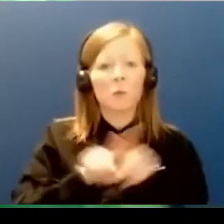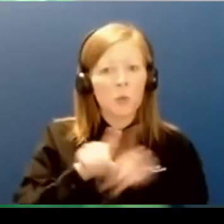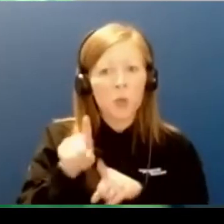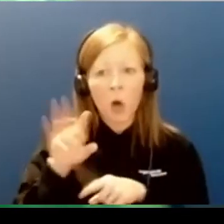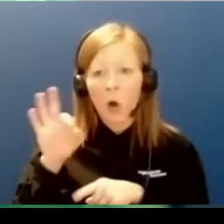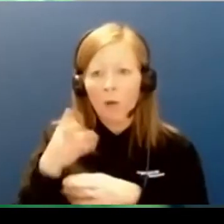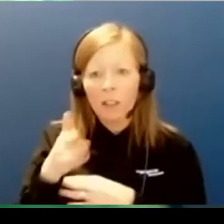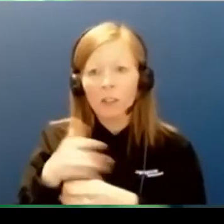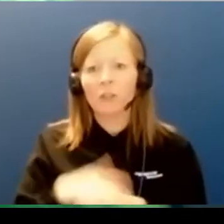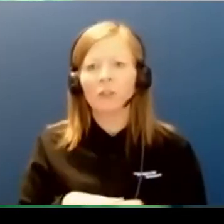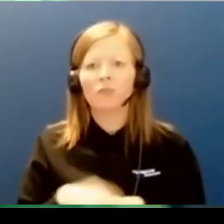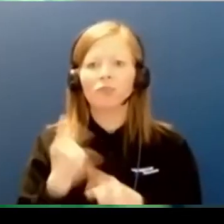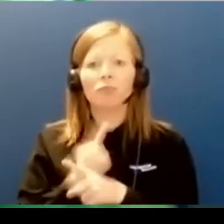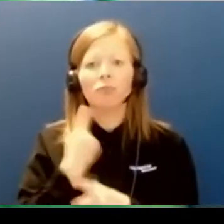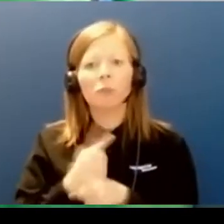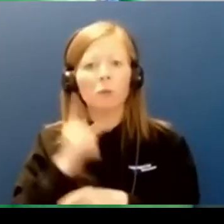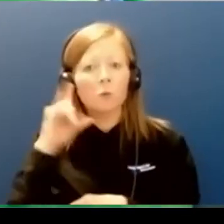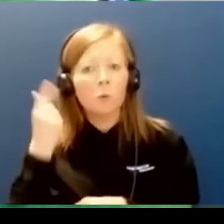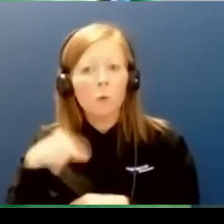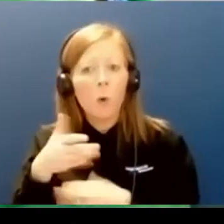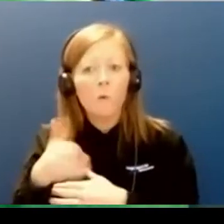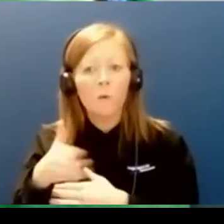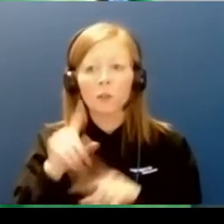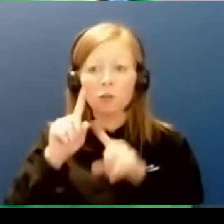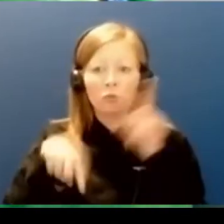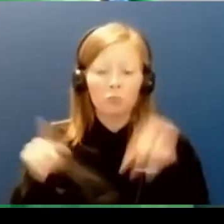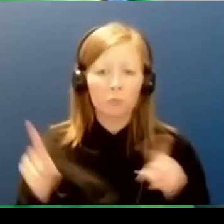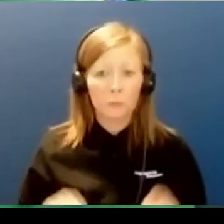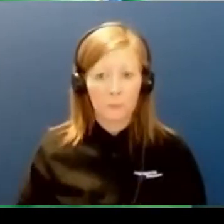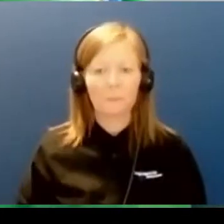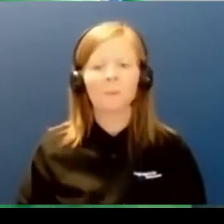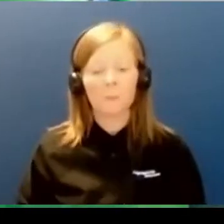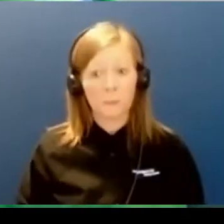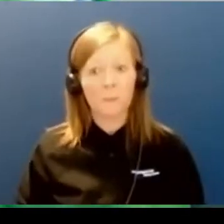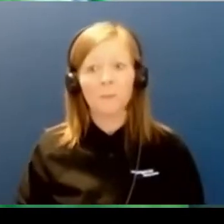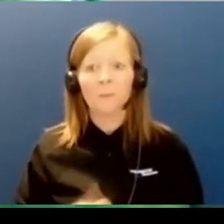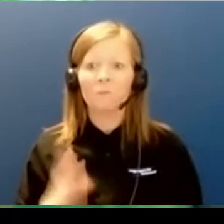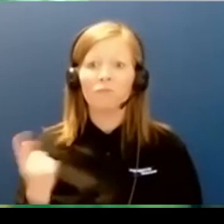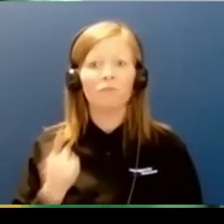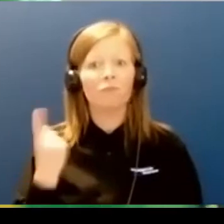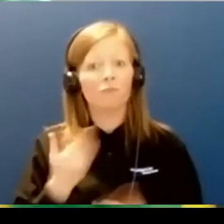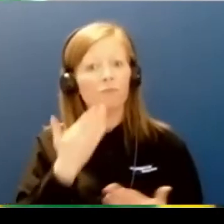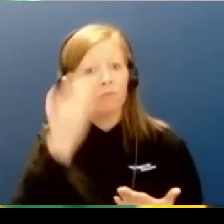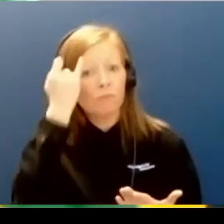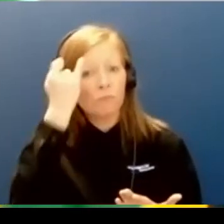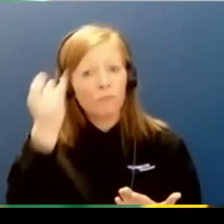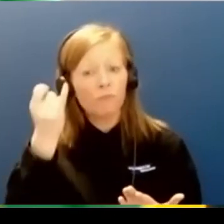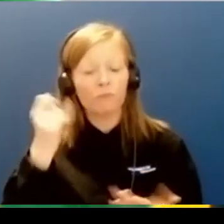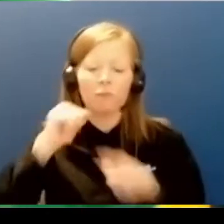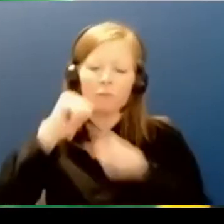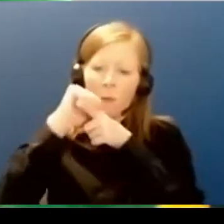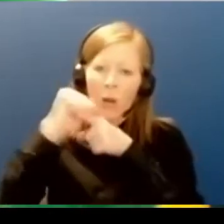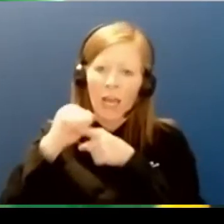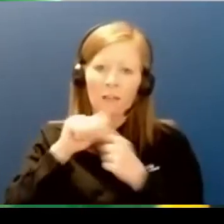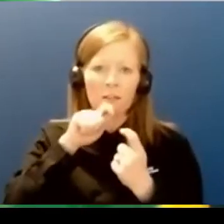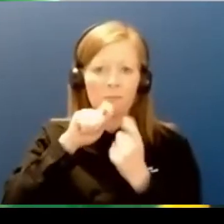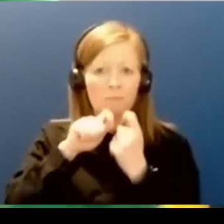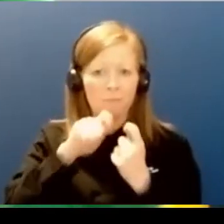little goldfish here is how to floss. So it's always a good idea to get into the practice of doing